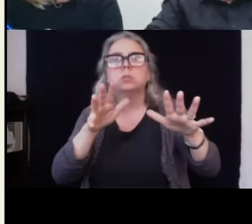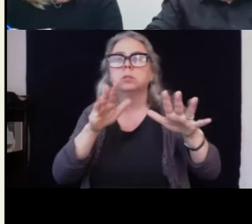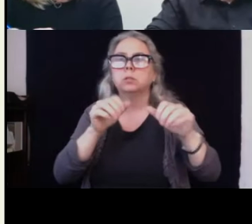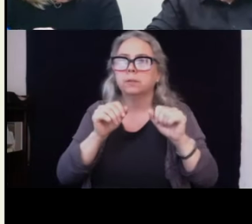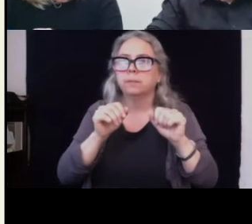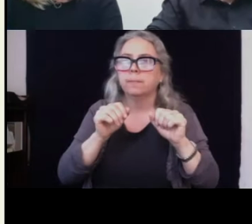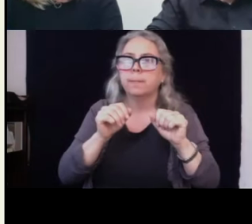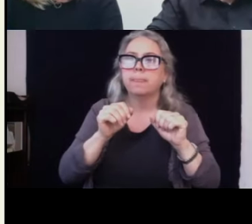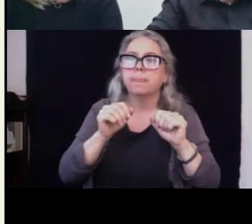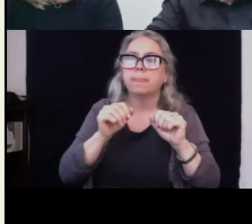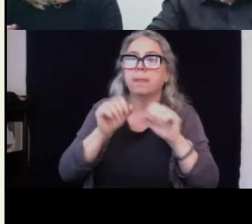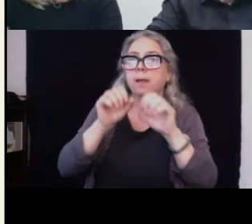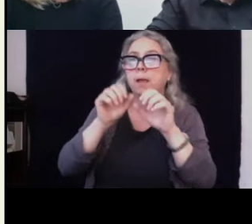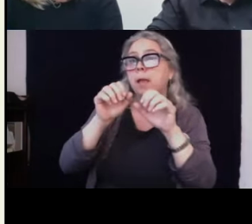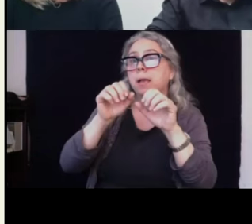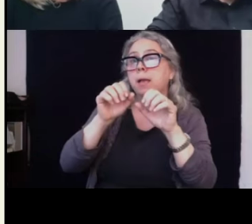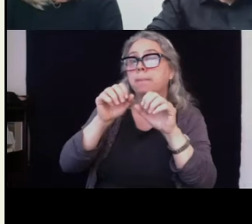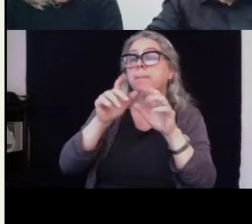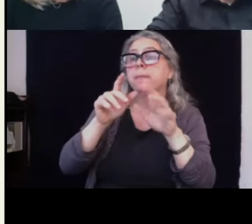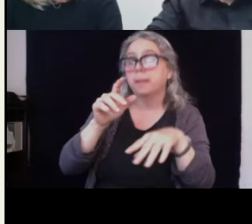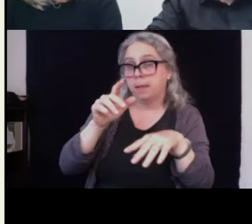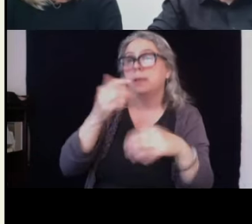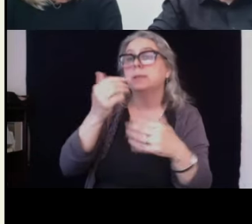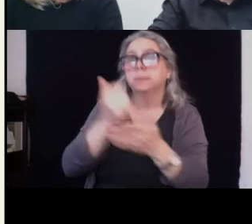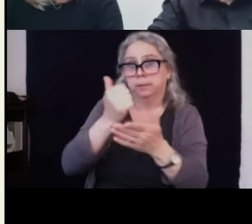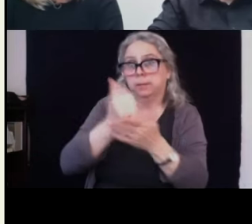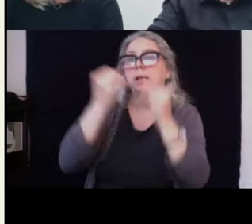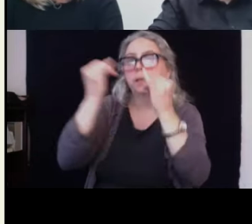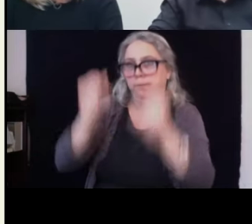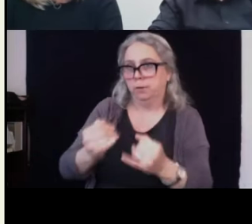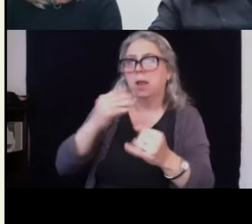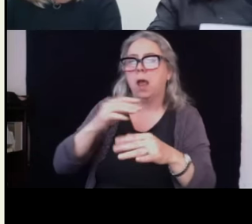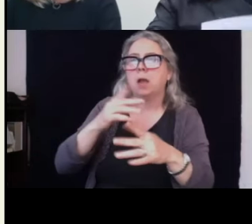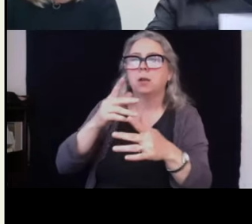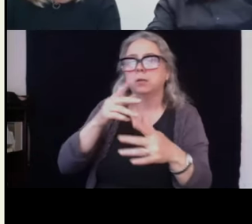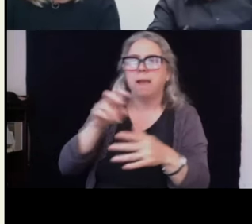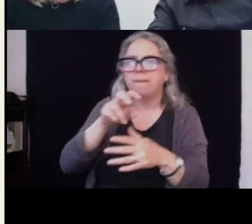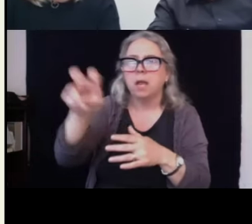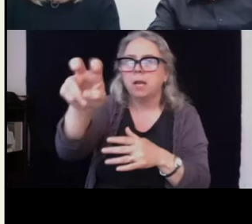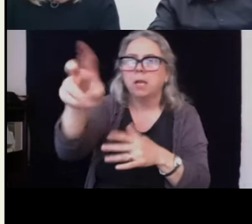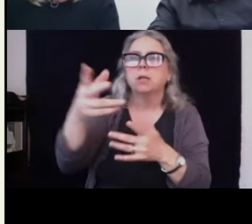Assist individuals and parents or guardians in navigating the service system in general.